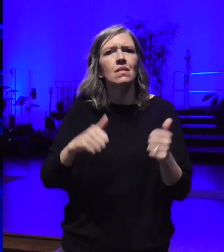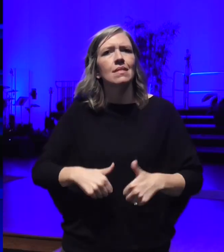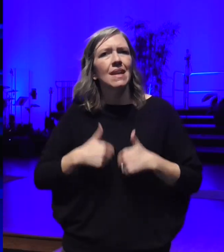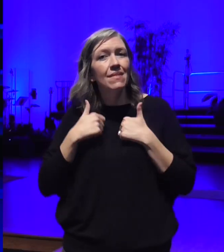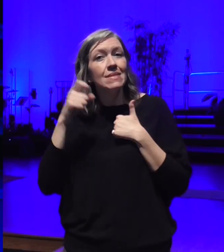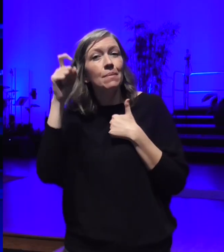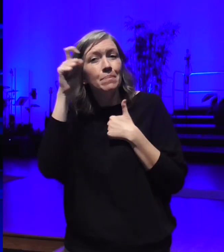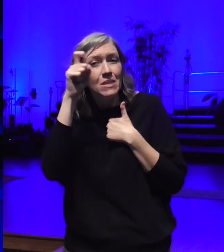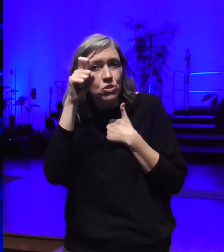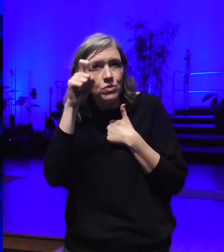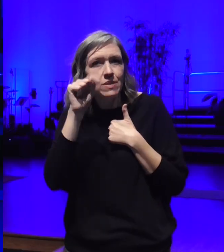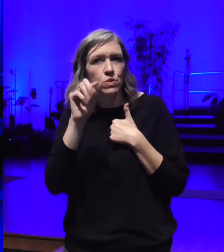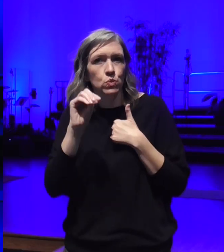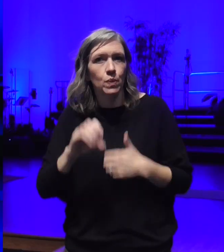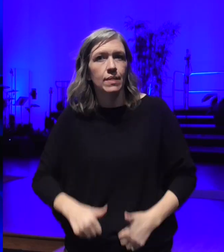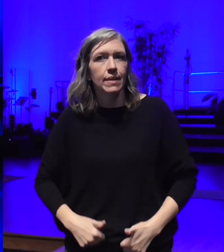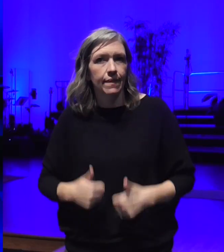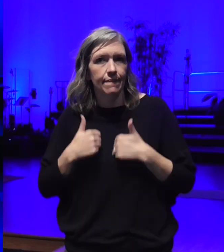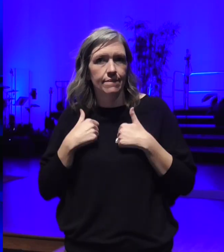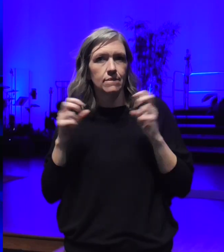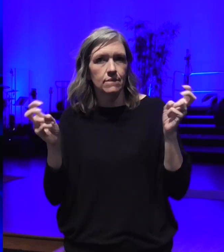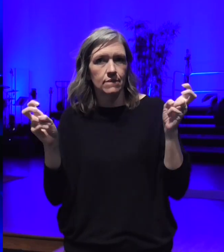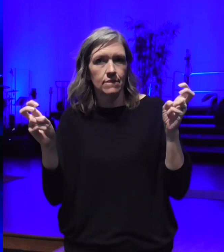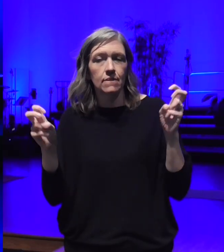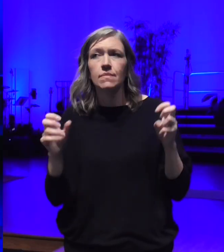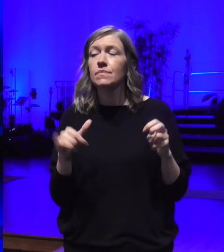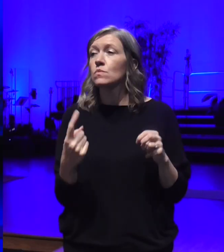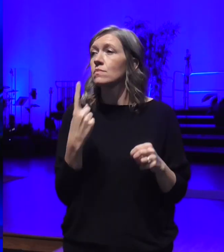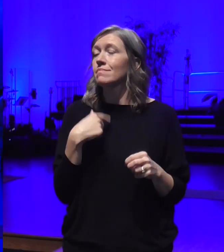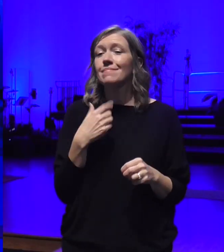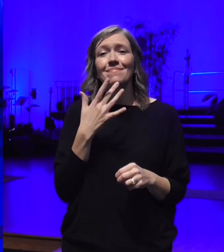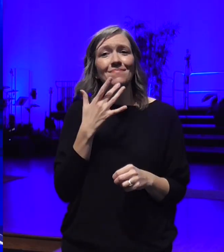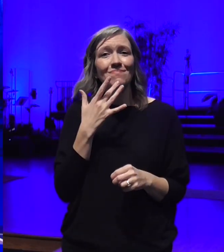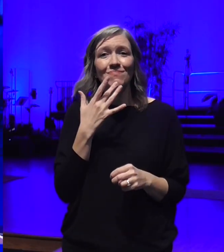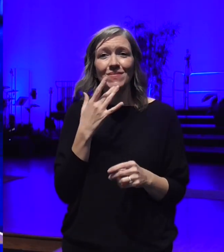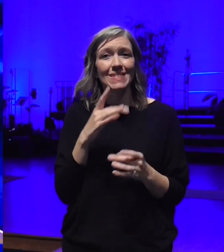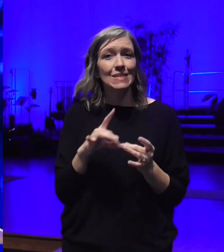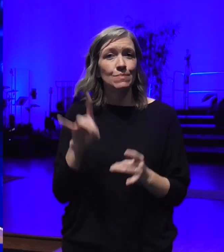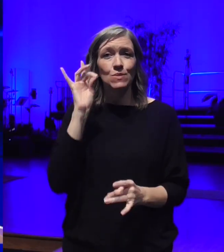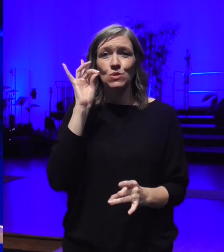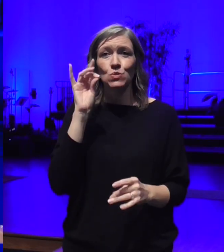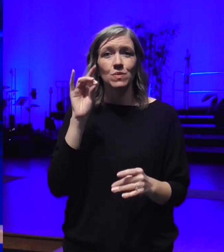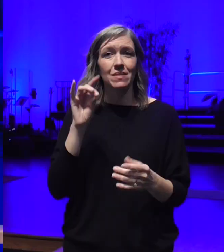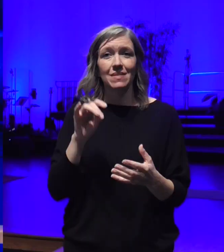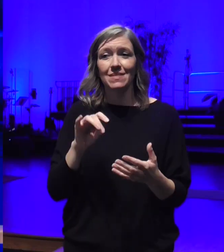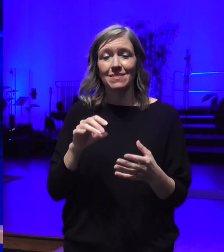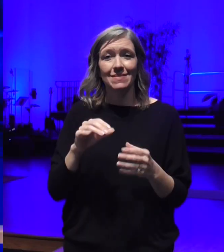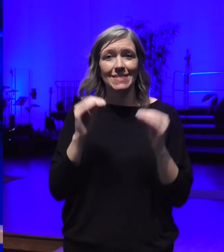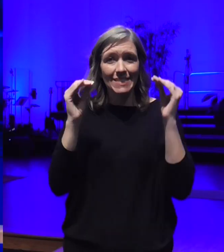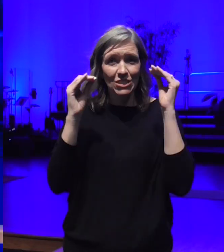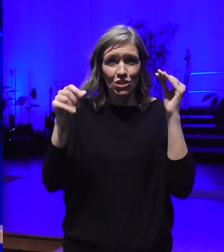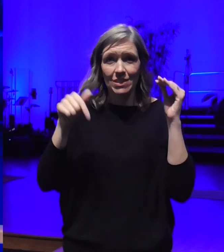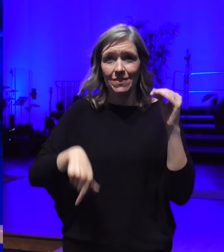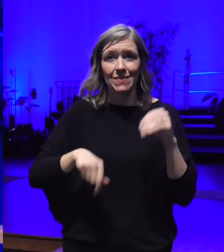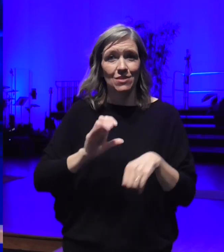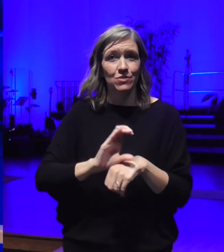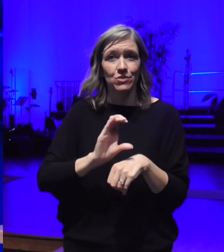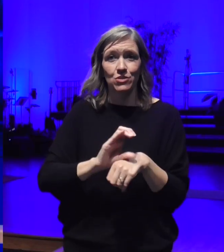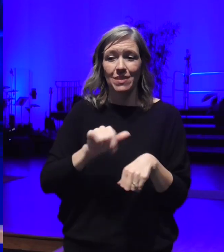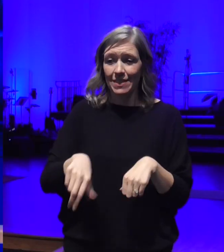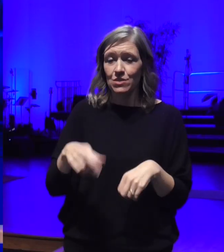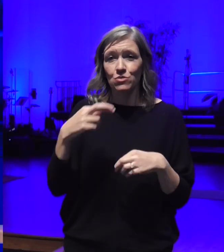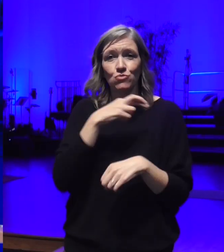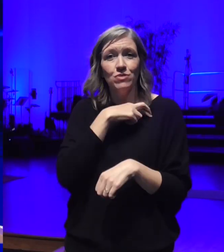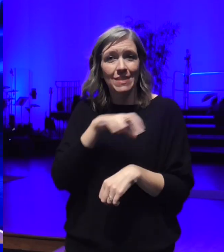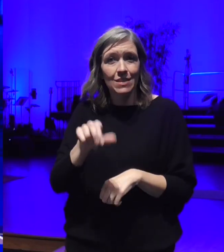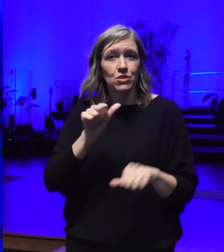lived. And it's one of my favorite things about this spiritual teaching called religious science. We're not here to give